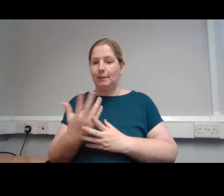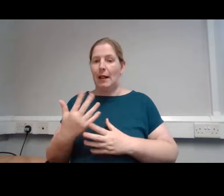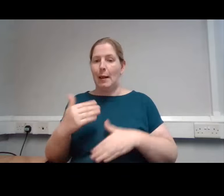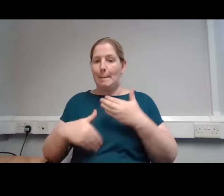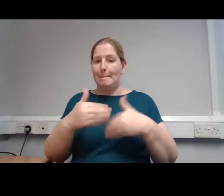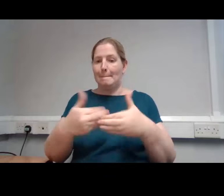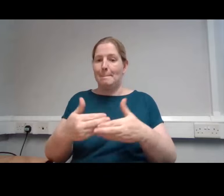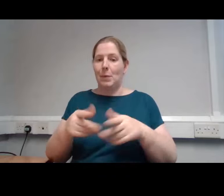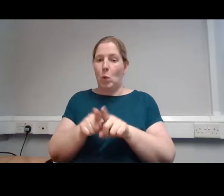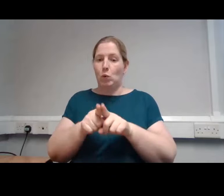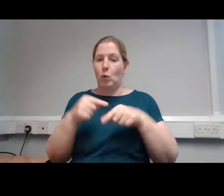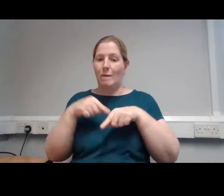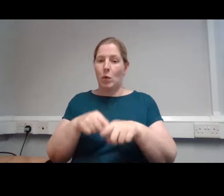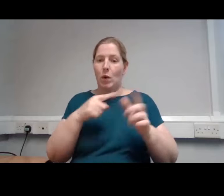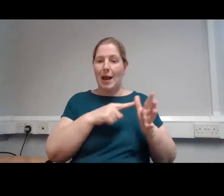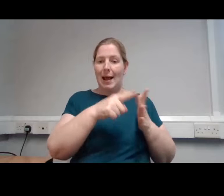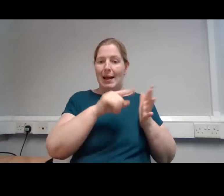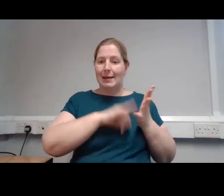accessible standards.